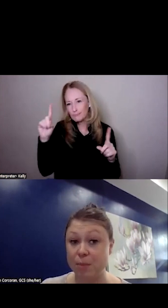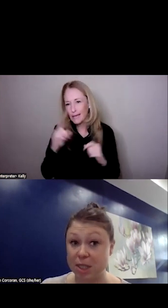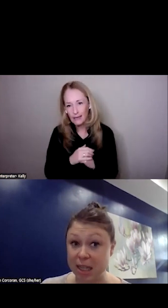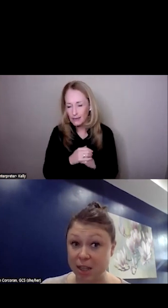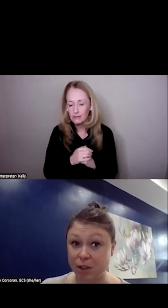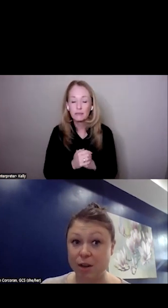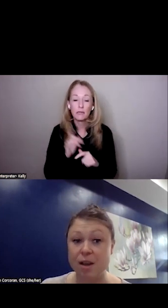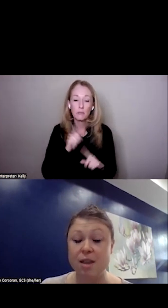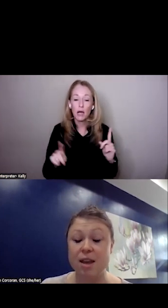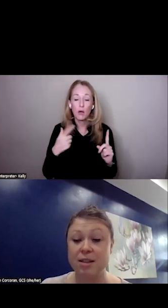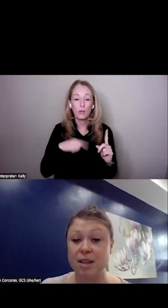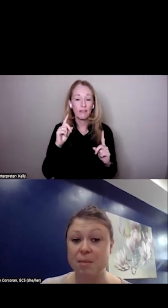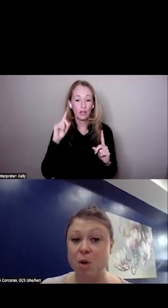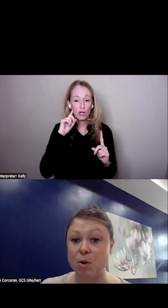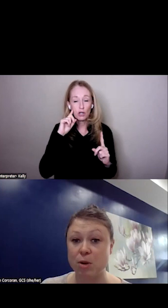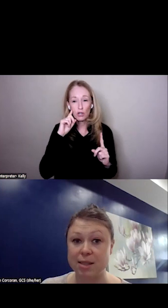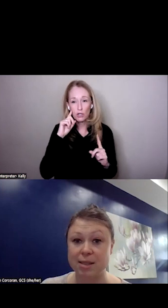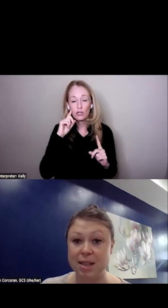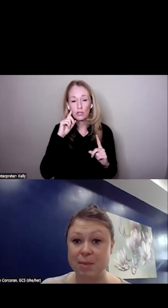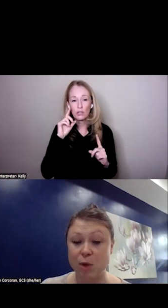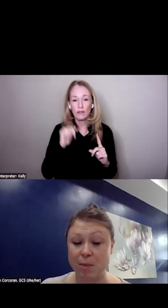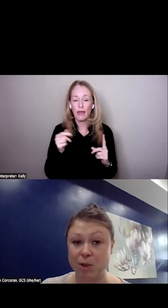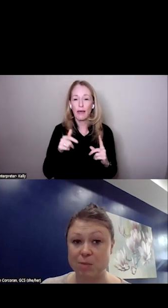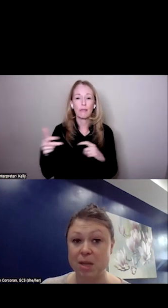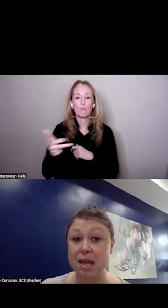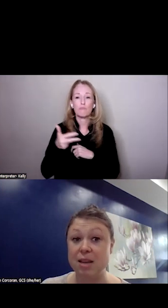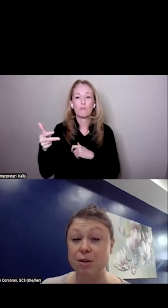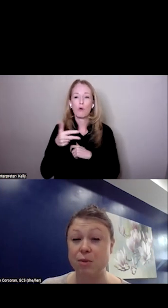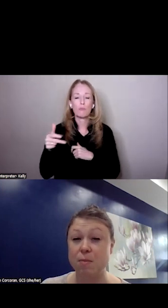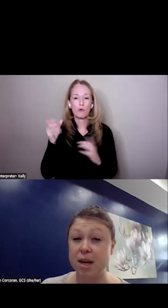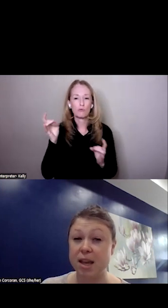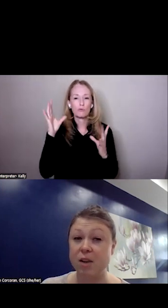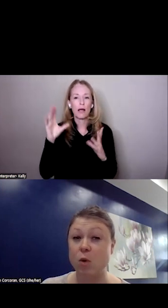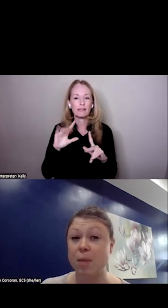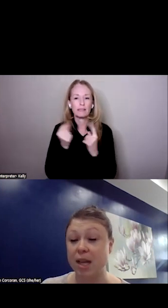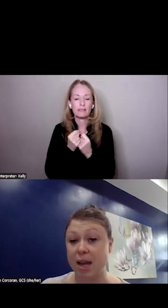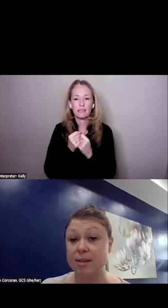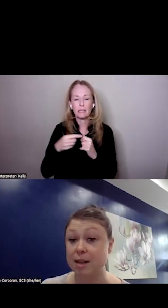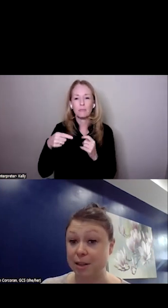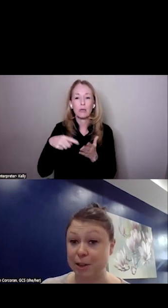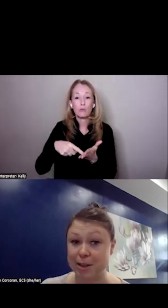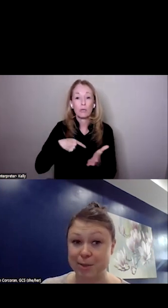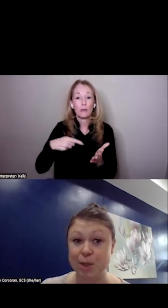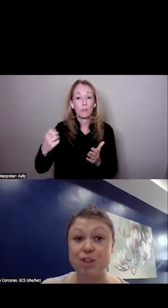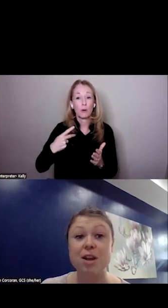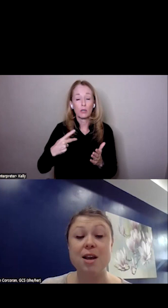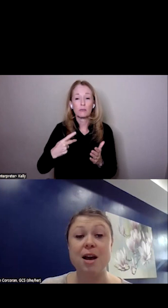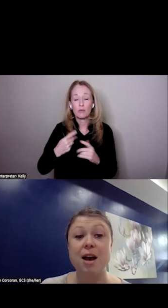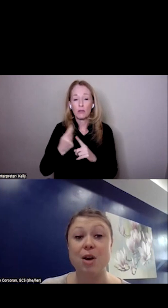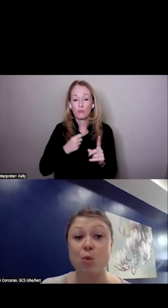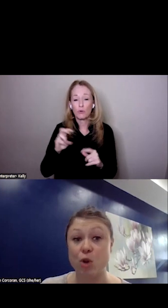have heard in particular that the mobile crisis team reimbursement, either through Medicare or Medicaid, it's not clear as of